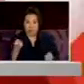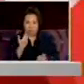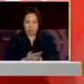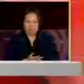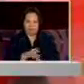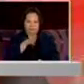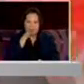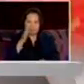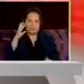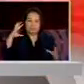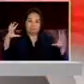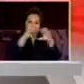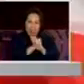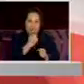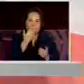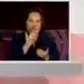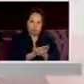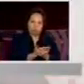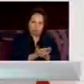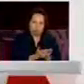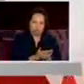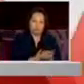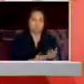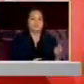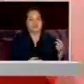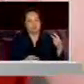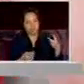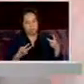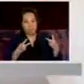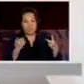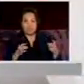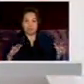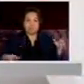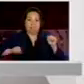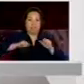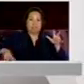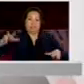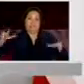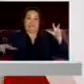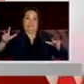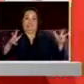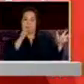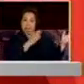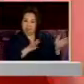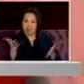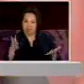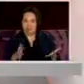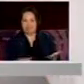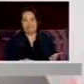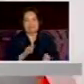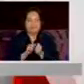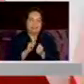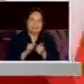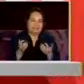articles were served half-cooked instead of well done. Third, the way evidence was